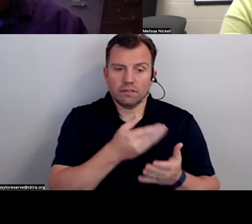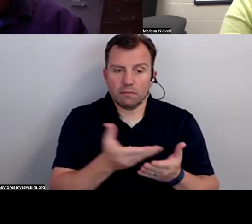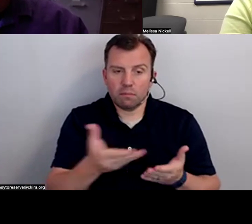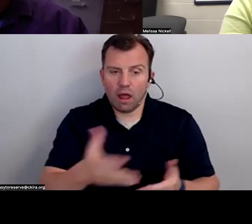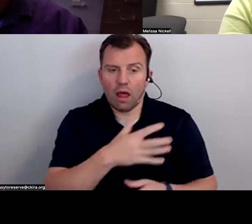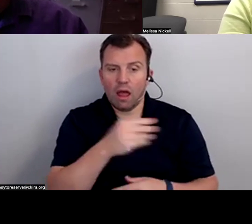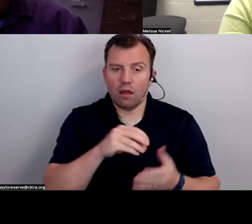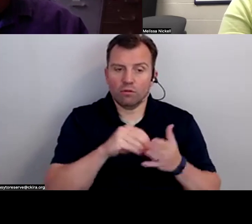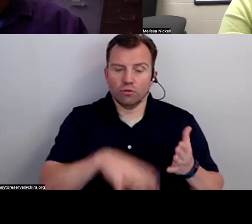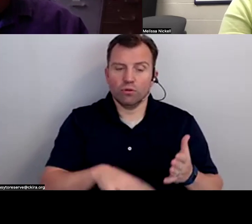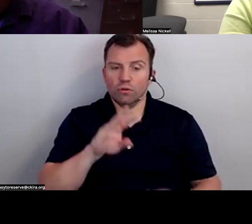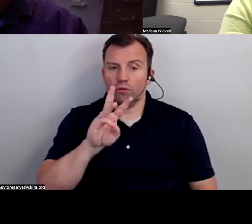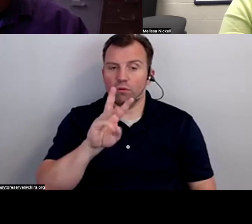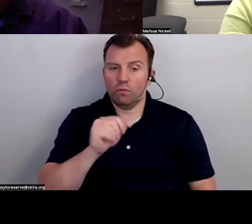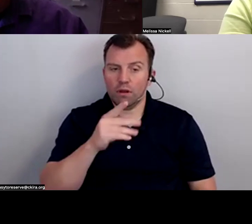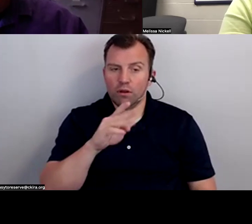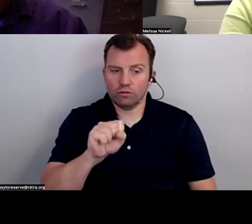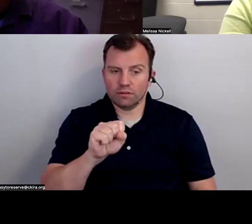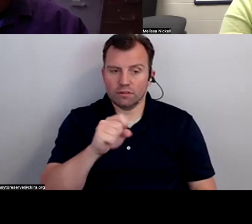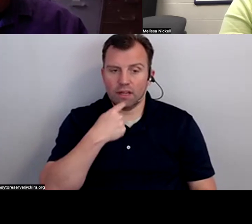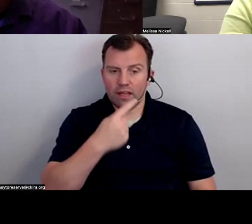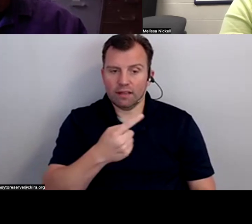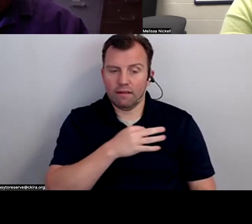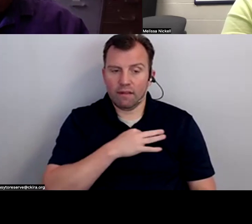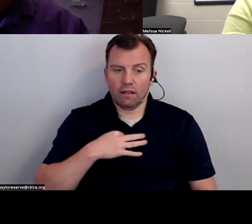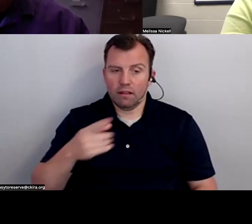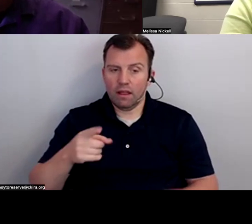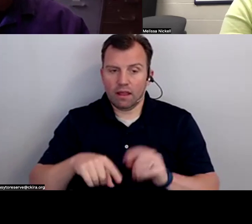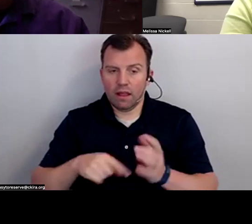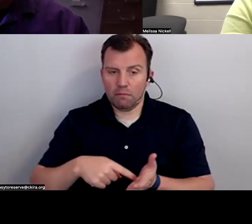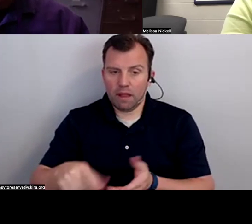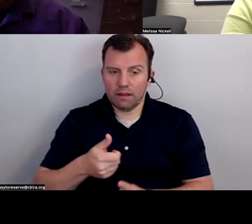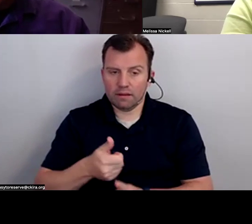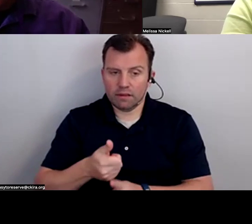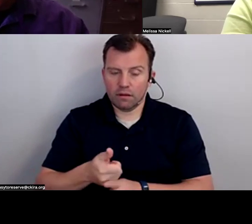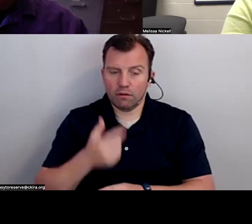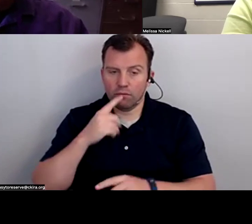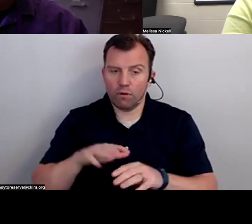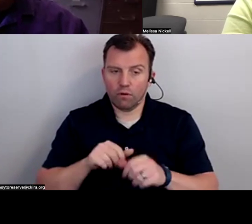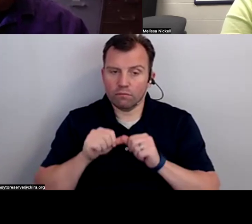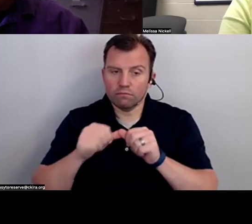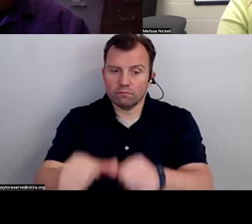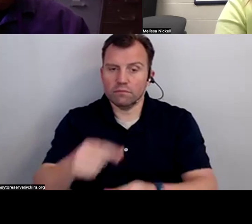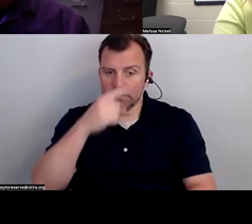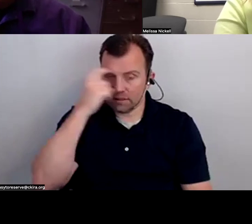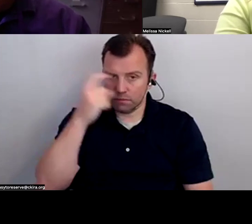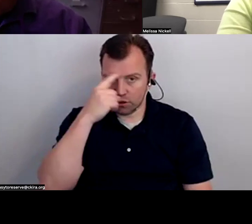the challenge? I hate to tell faculty that they cannot pay themselves over the entire summer.